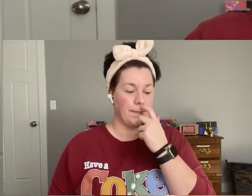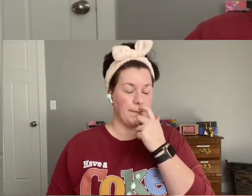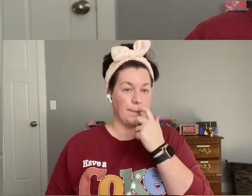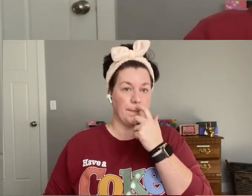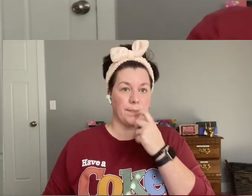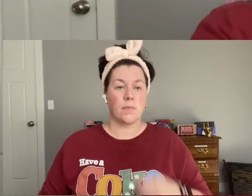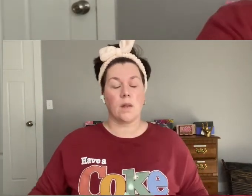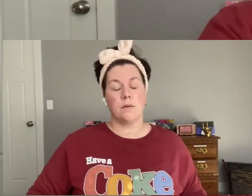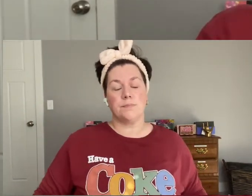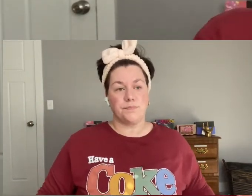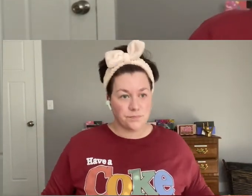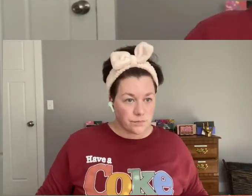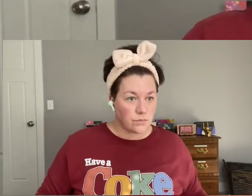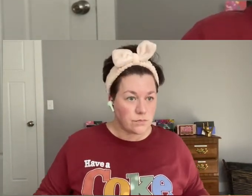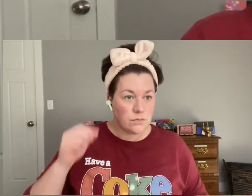brush.